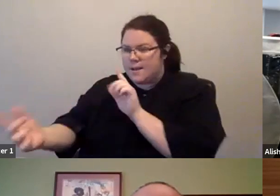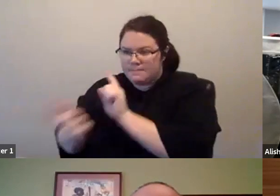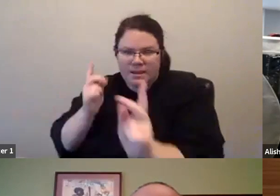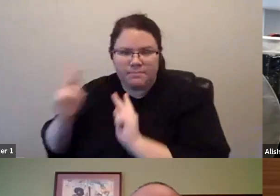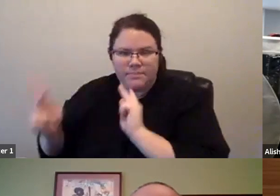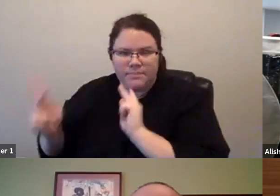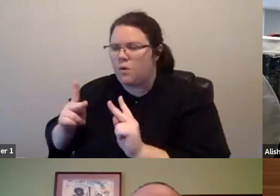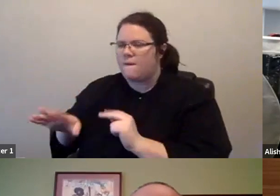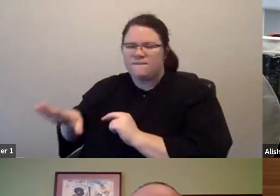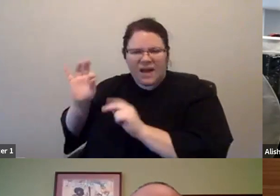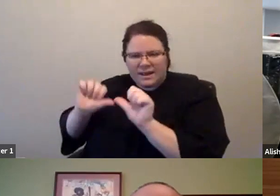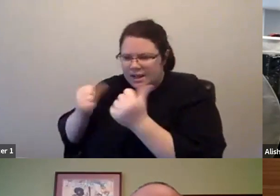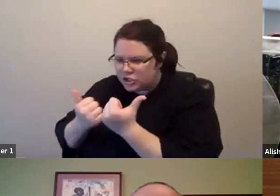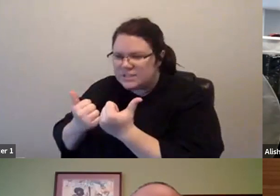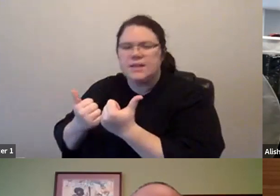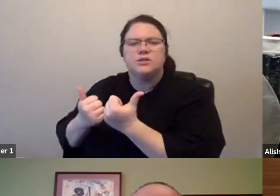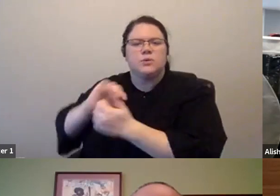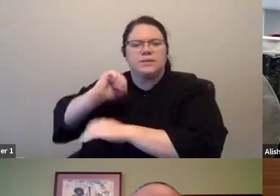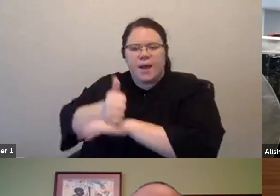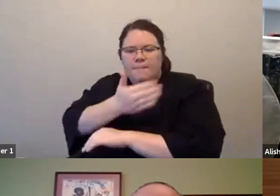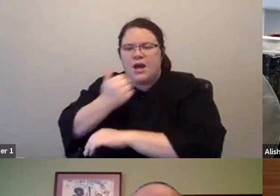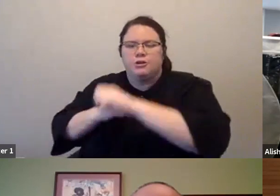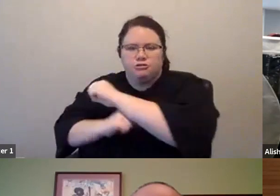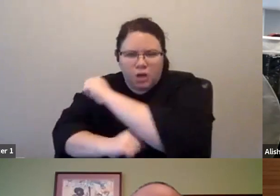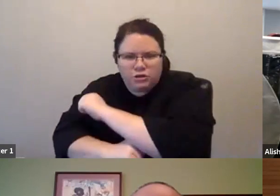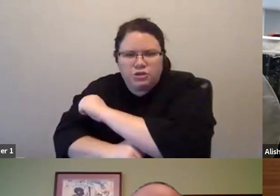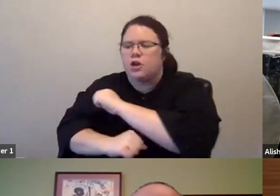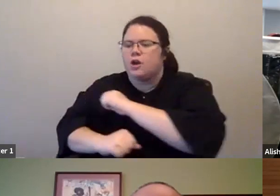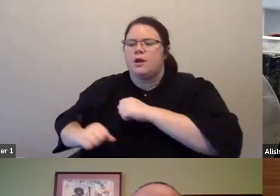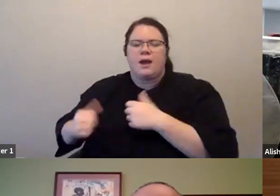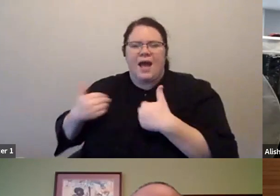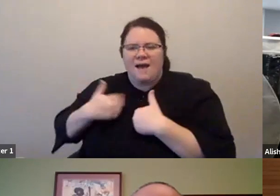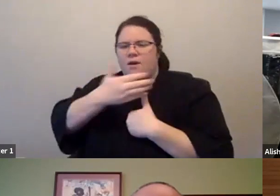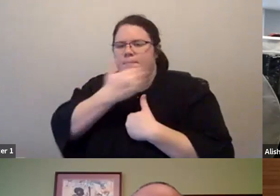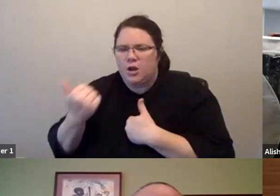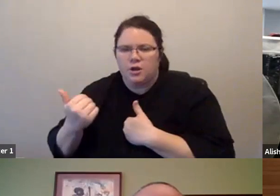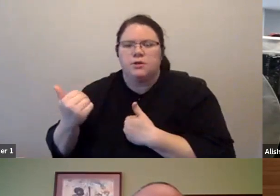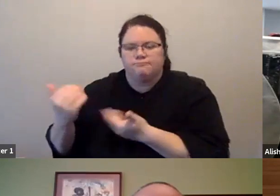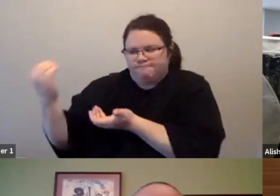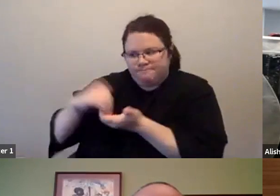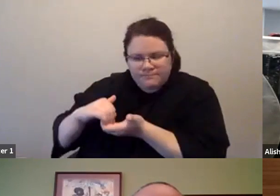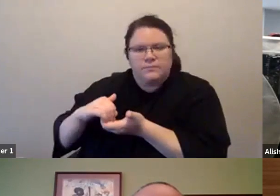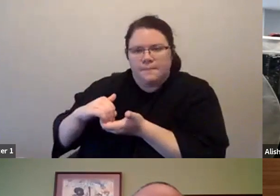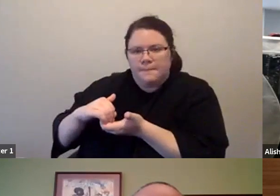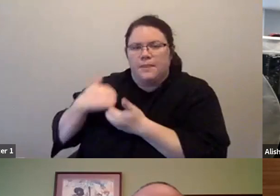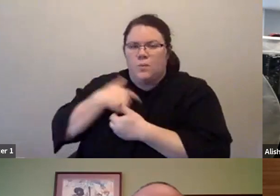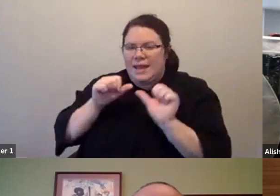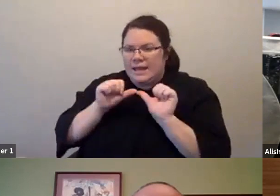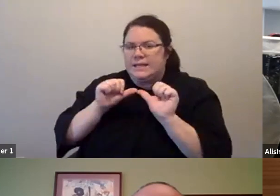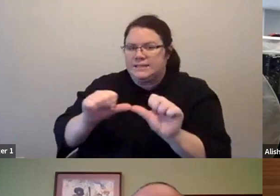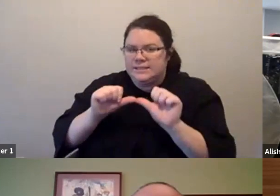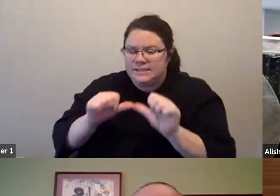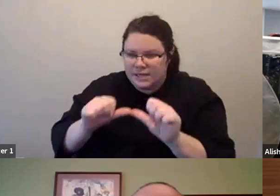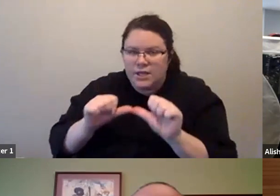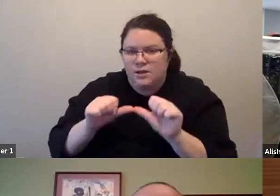build that structure and that partnership that we're looking for to help sustain us during